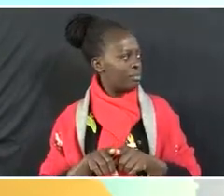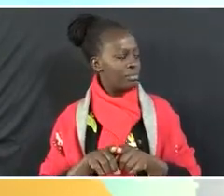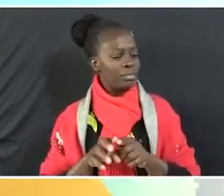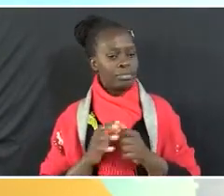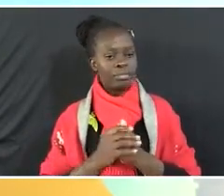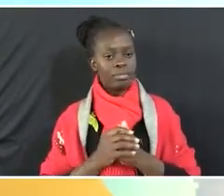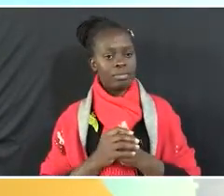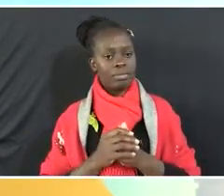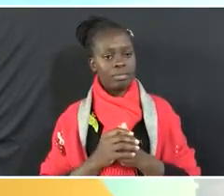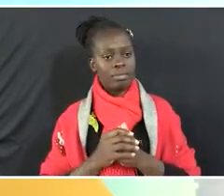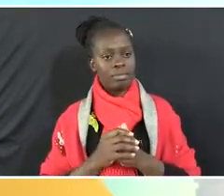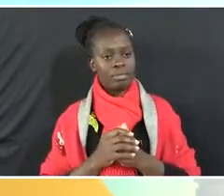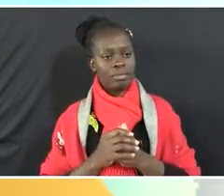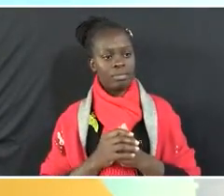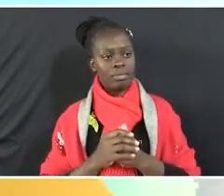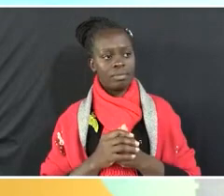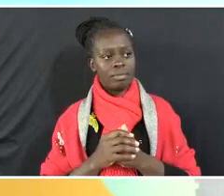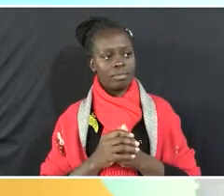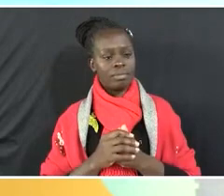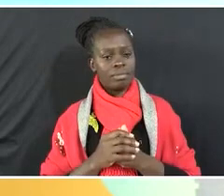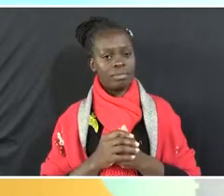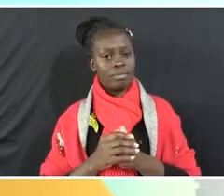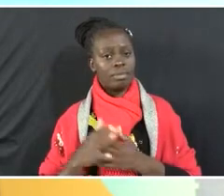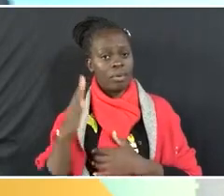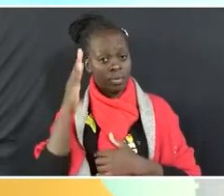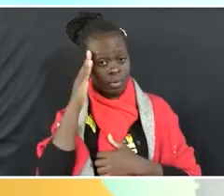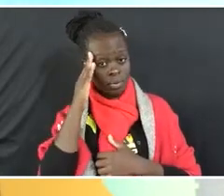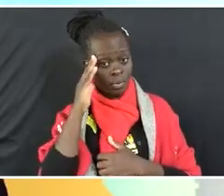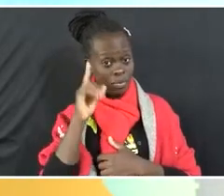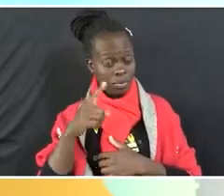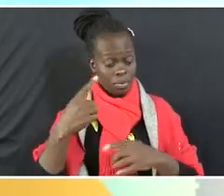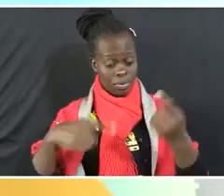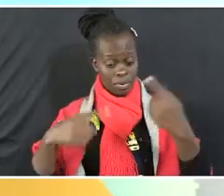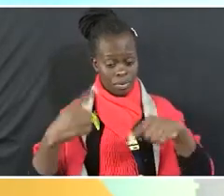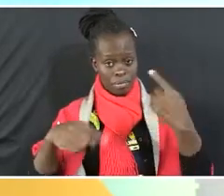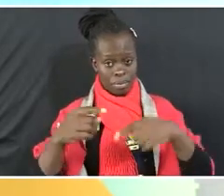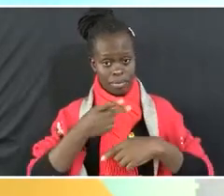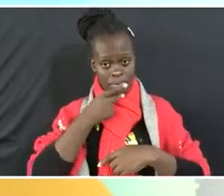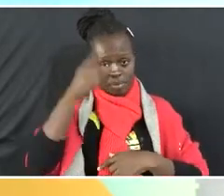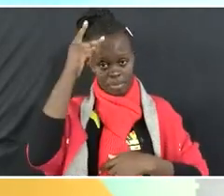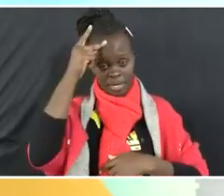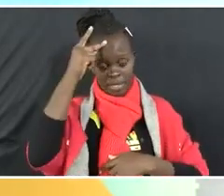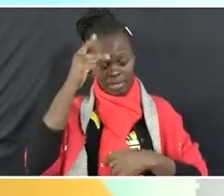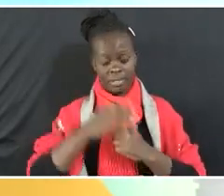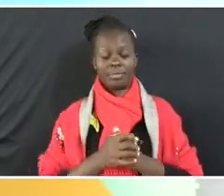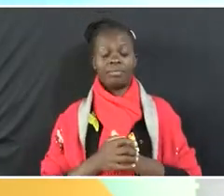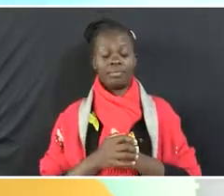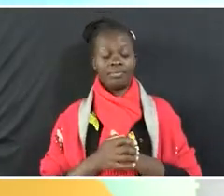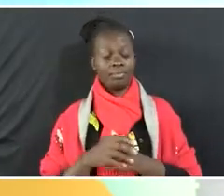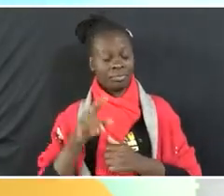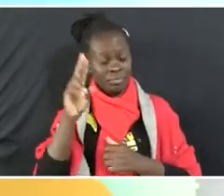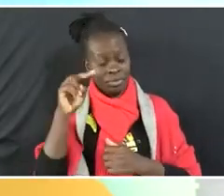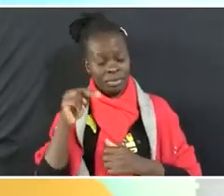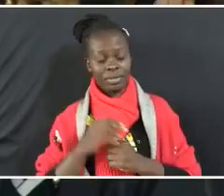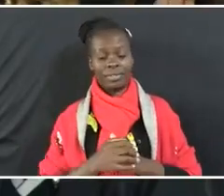And you know, as a young person, at times you think you are in competition with your parents. As I told you, it's genetics.